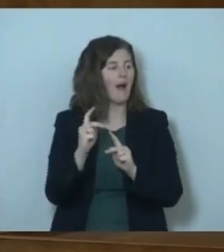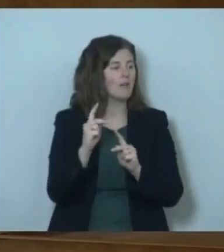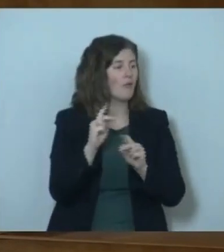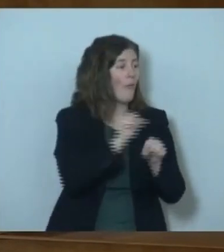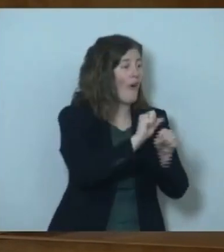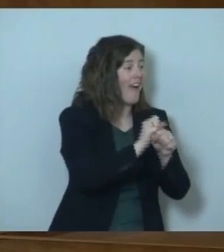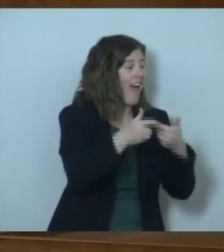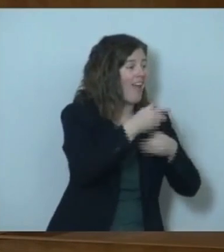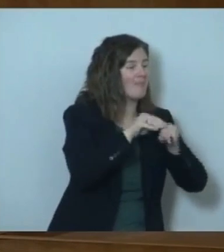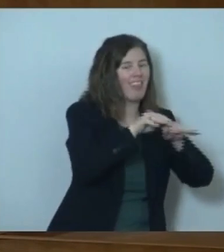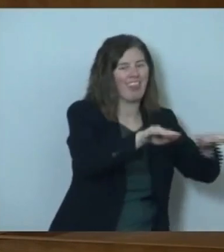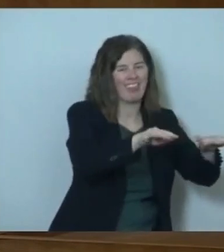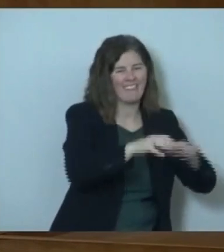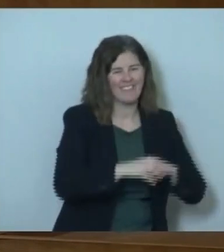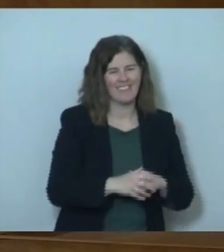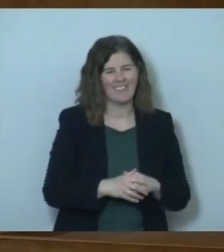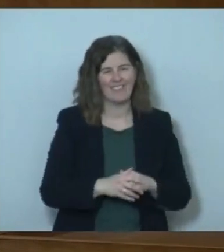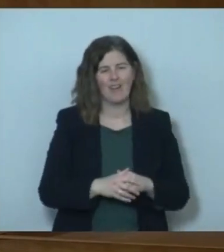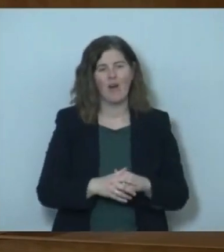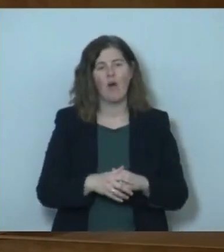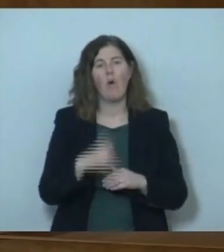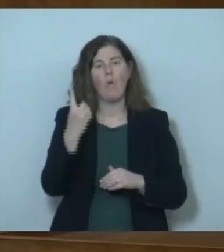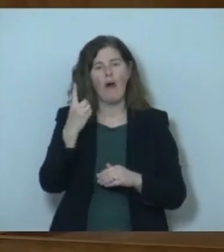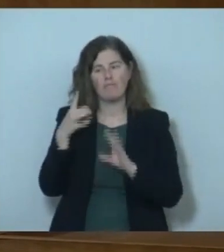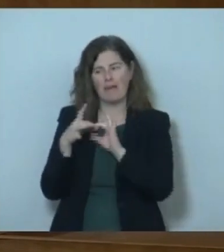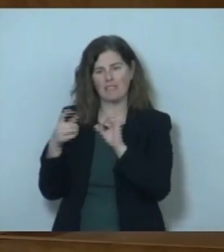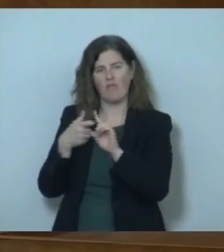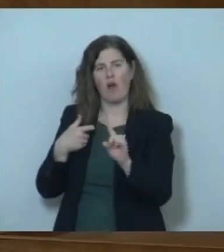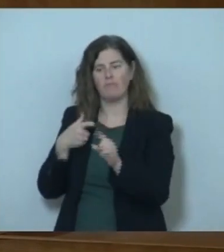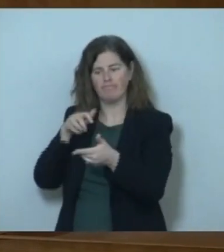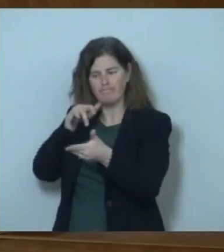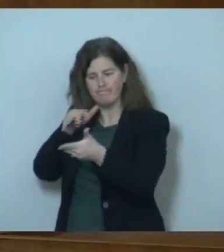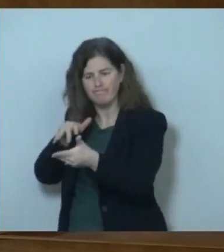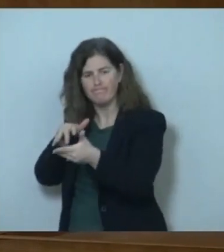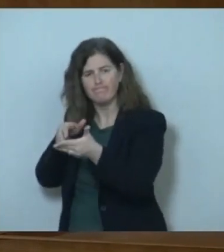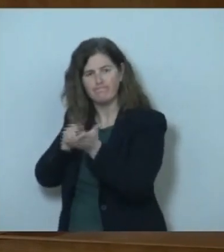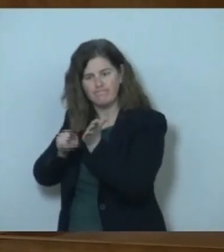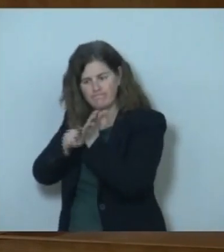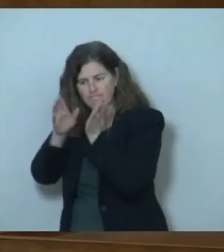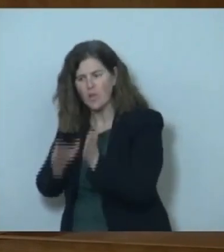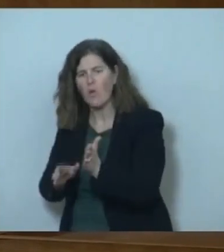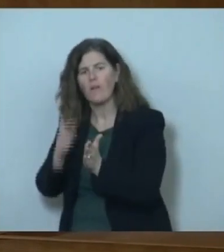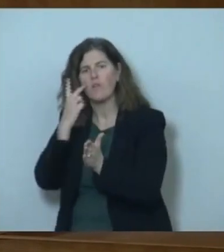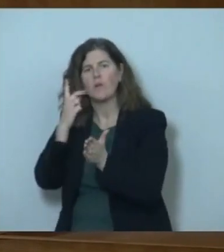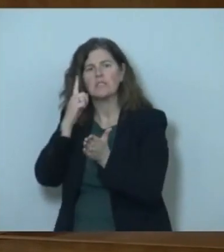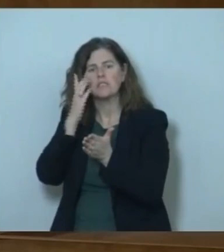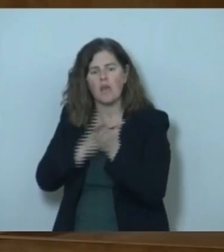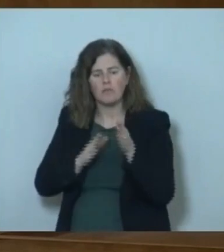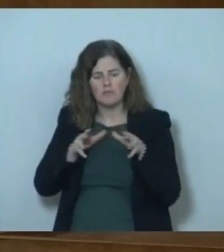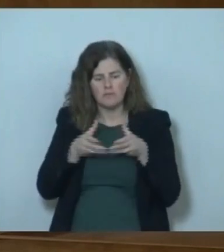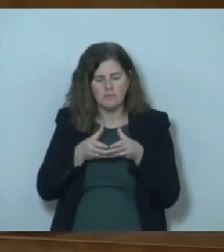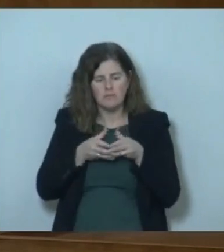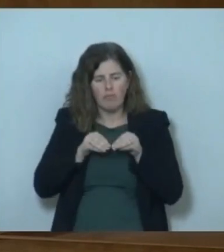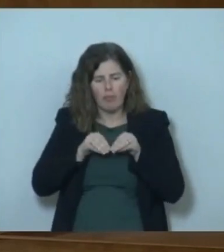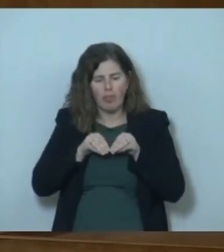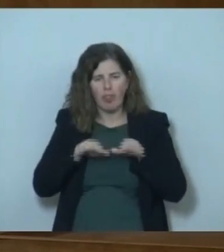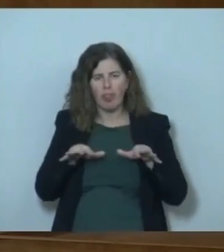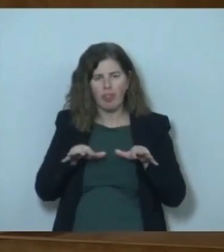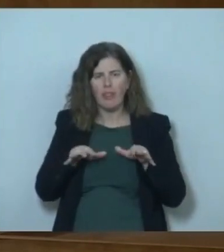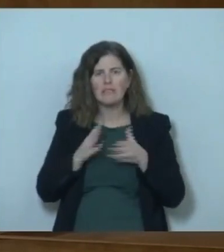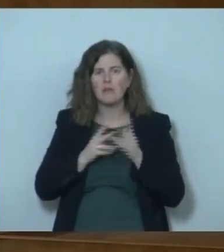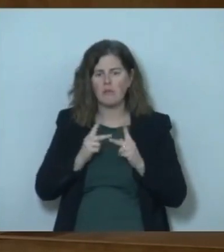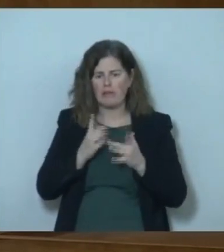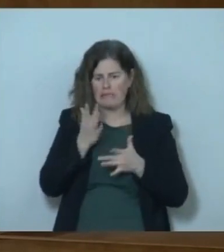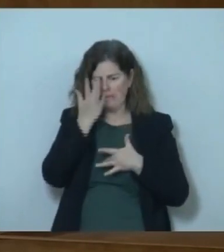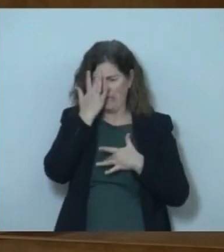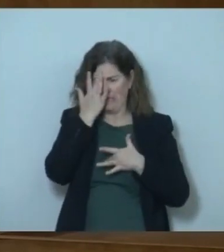a message from epidemiology today, because we've also seen a number of small outbreaks of people where a number of people got sick